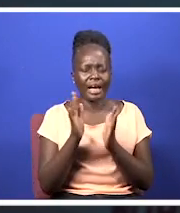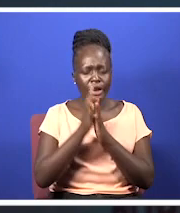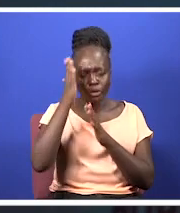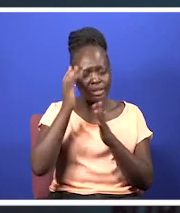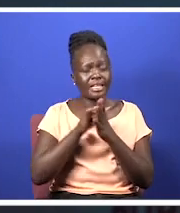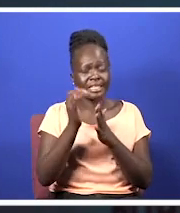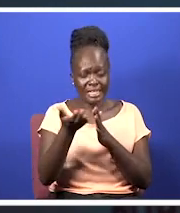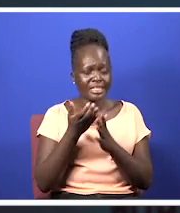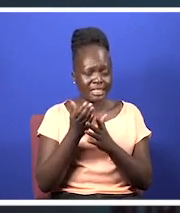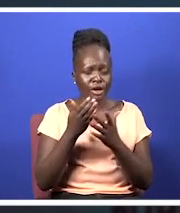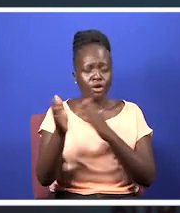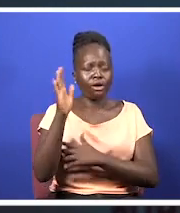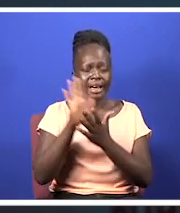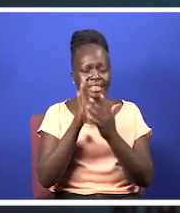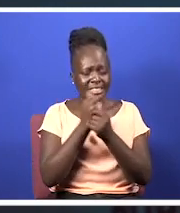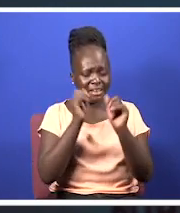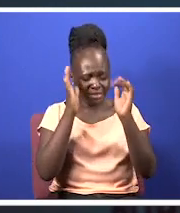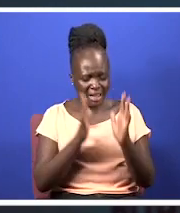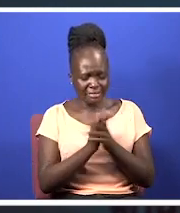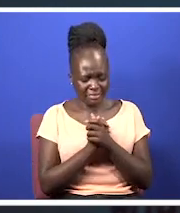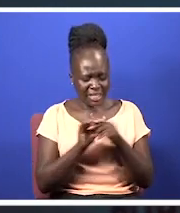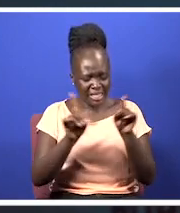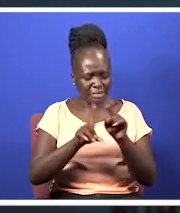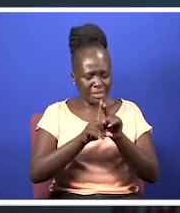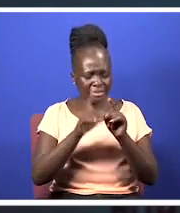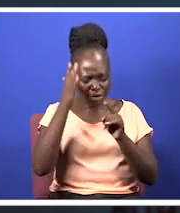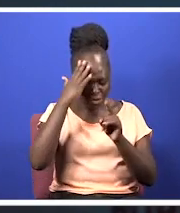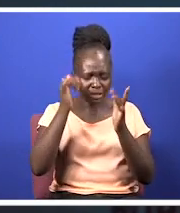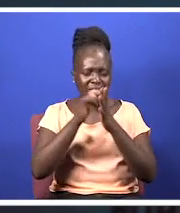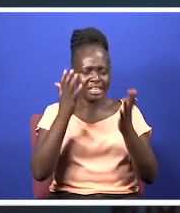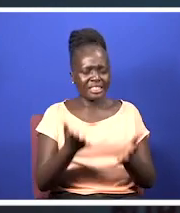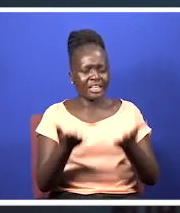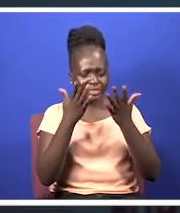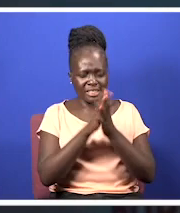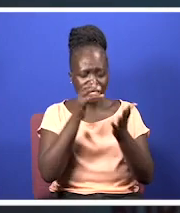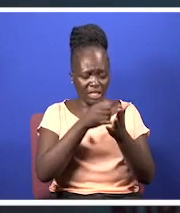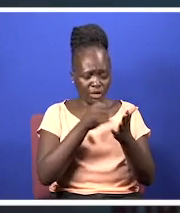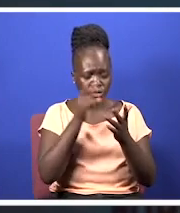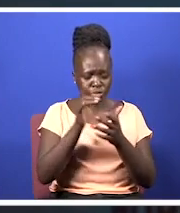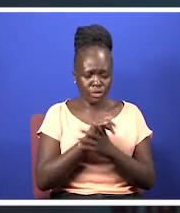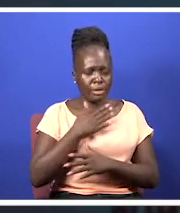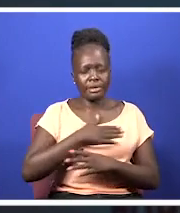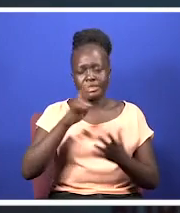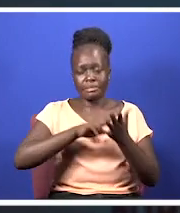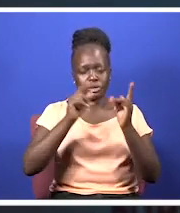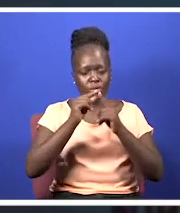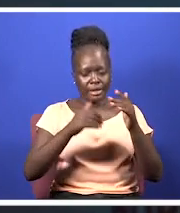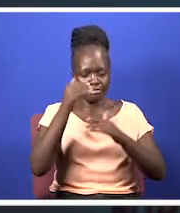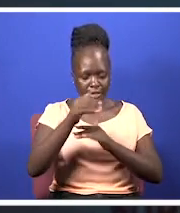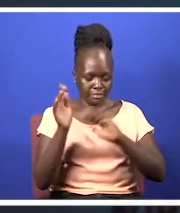recognize that you need the Savior and you acknowledge that his sacrifice includes you, I want you to repeat these words after